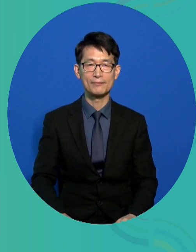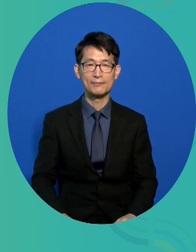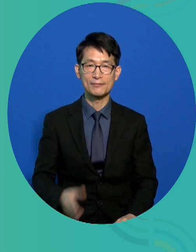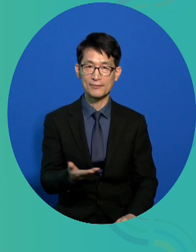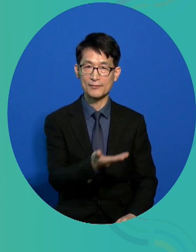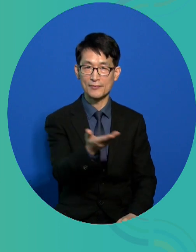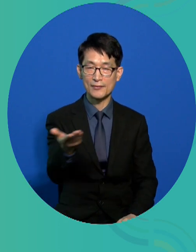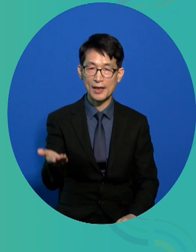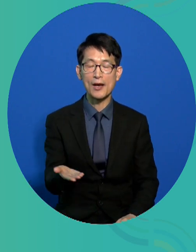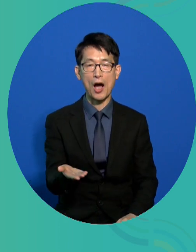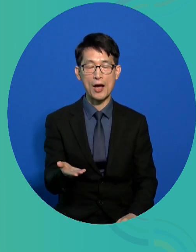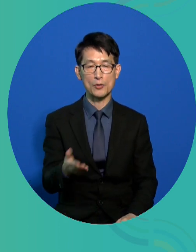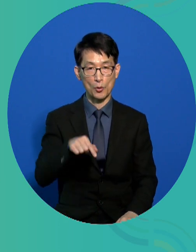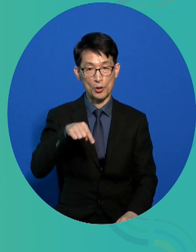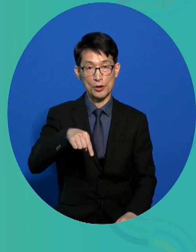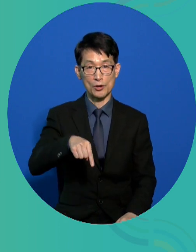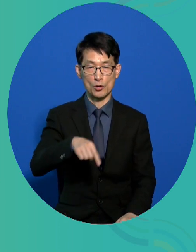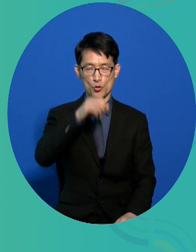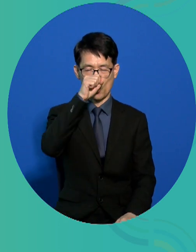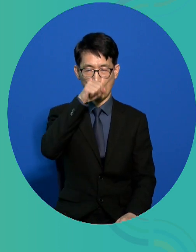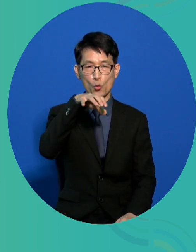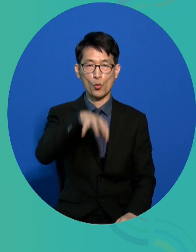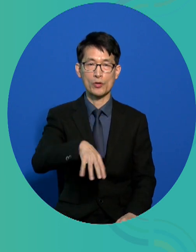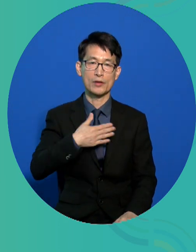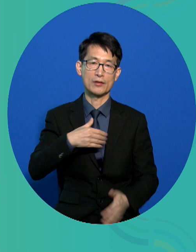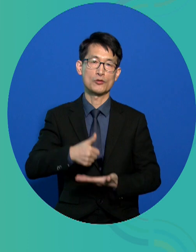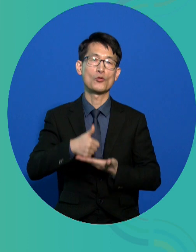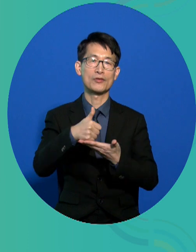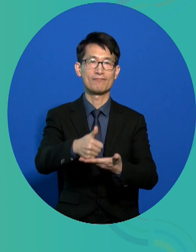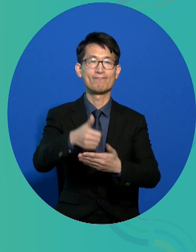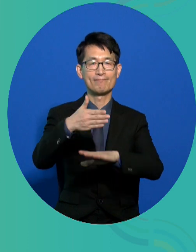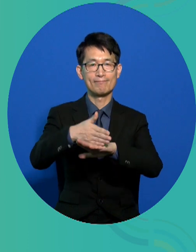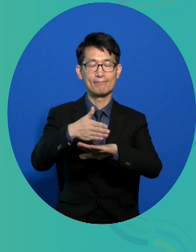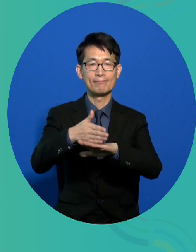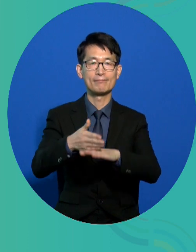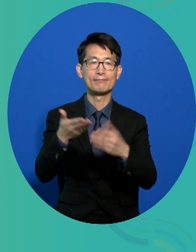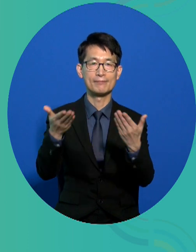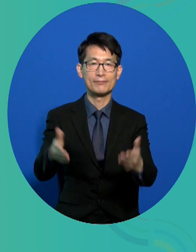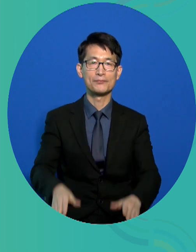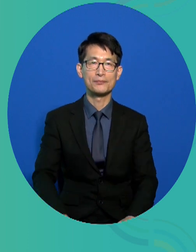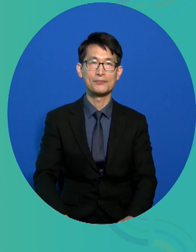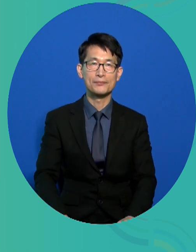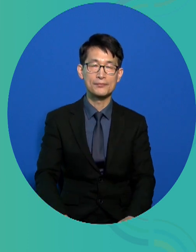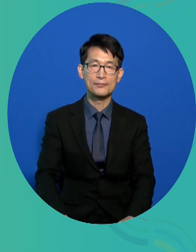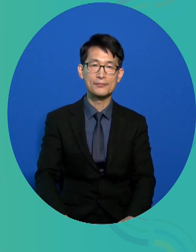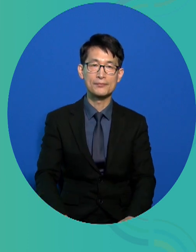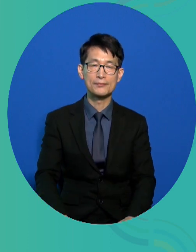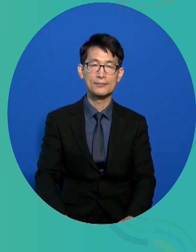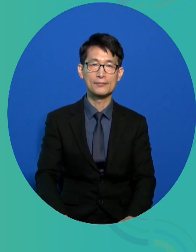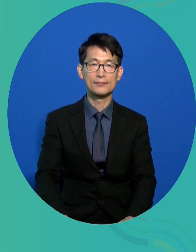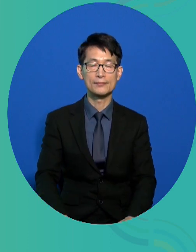this venue, and thank you very much for the invitation to this important forum.